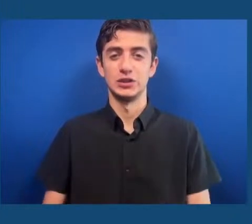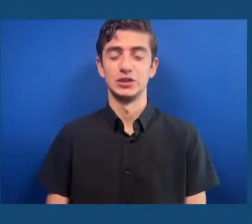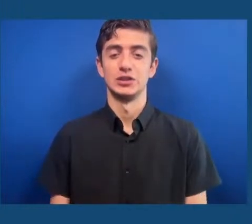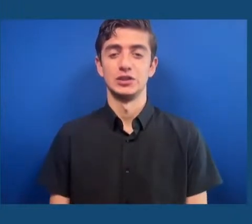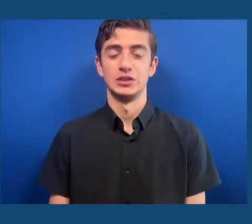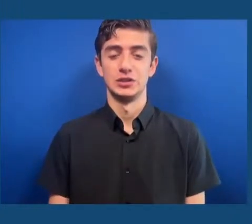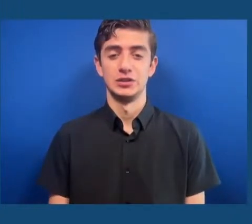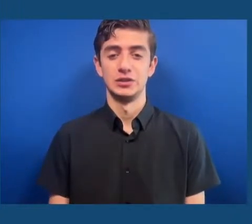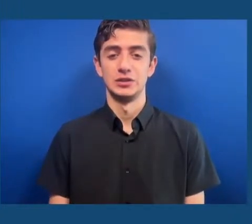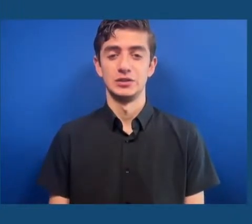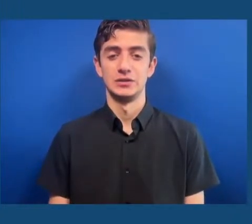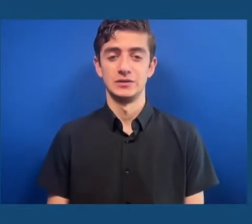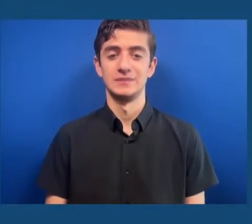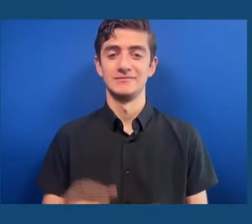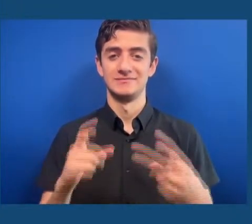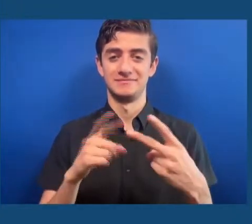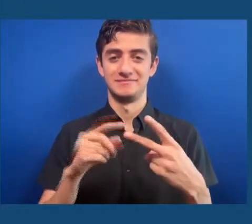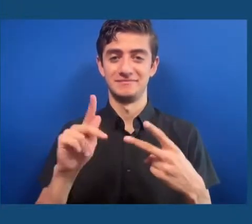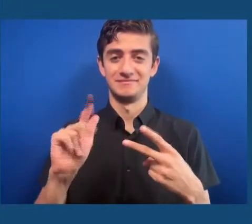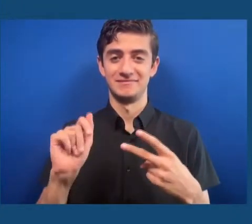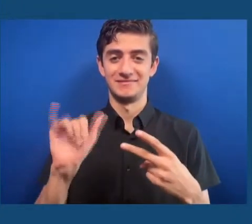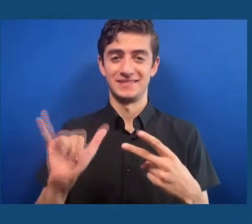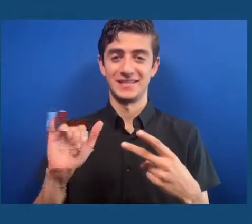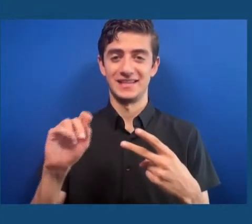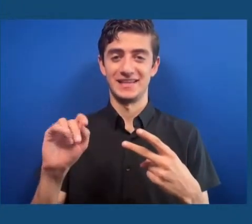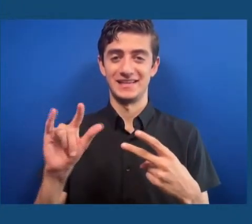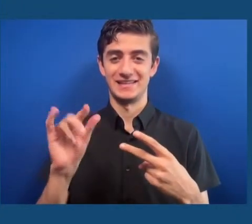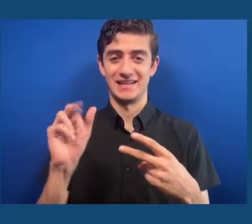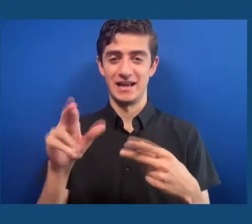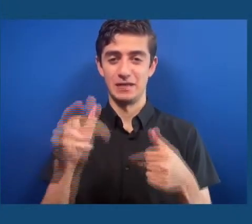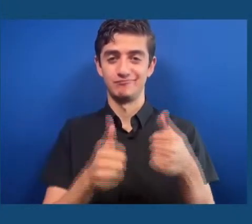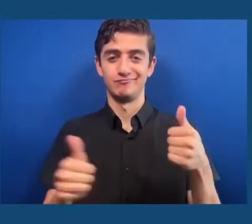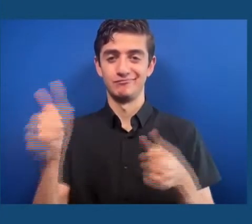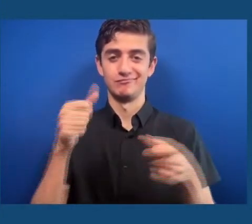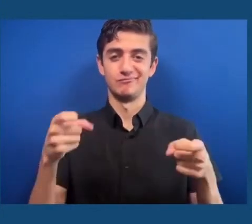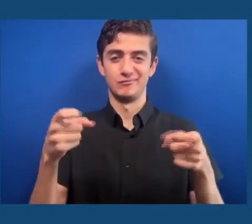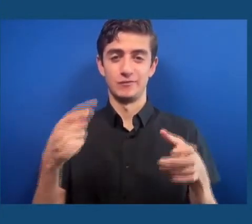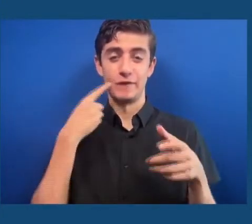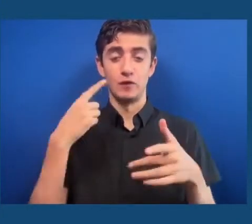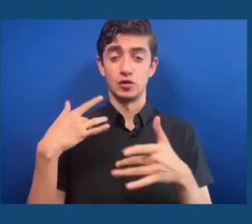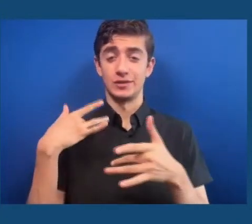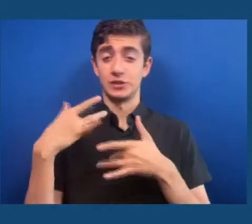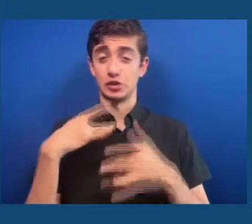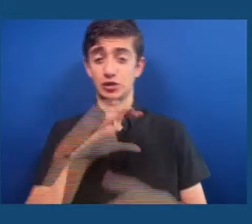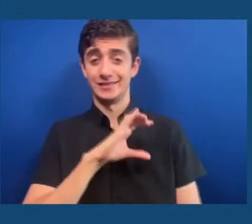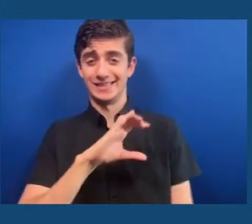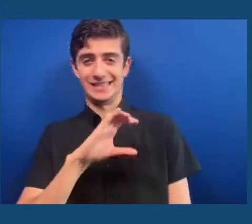Kay Tyler, Executive Director of the Concerned Citizens of Montauk,